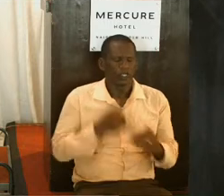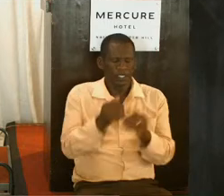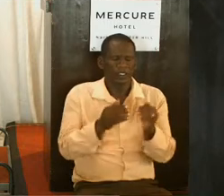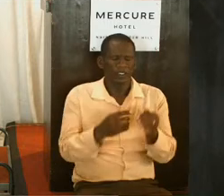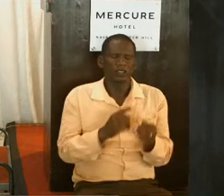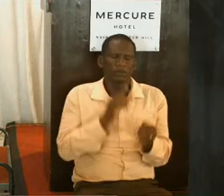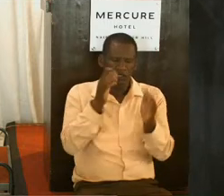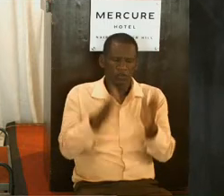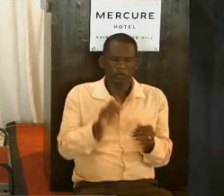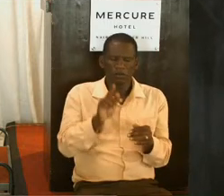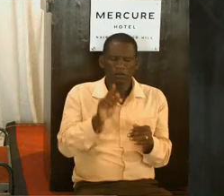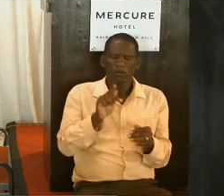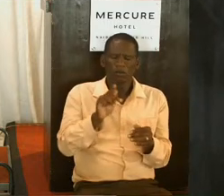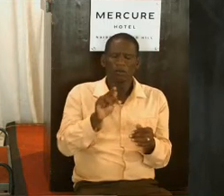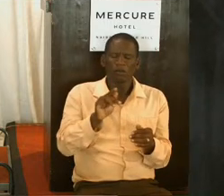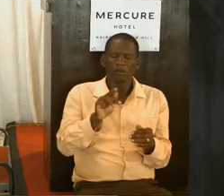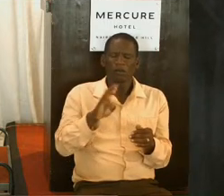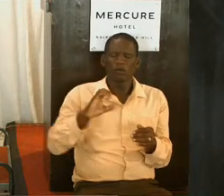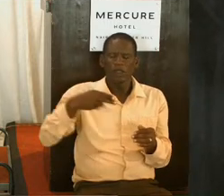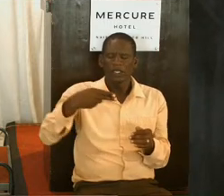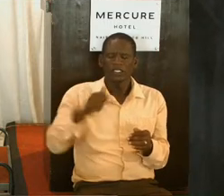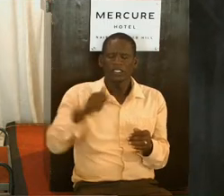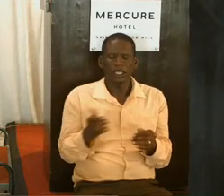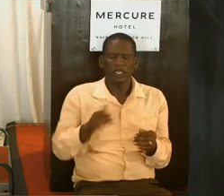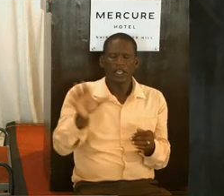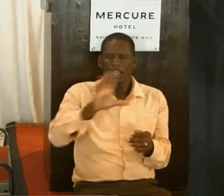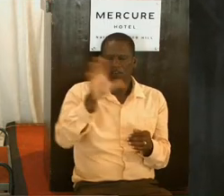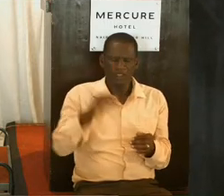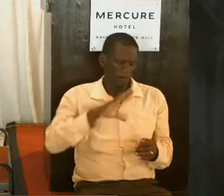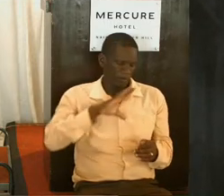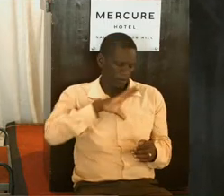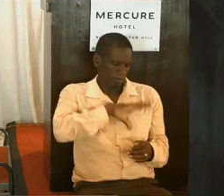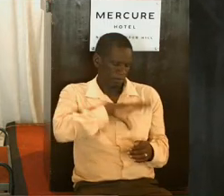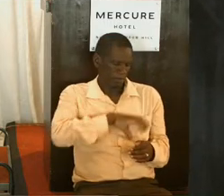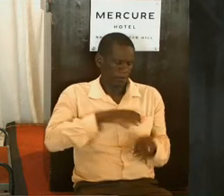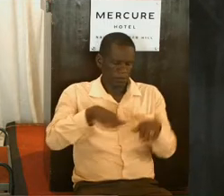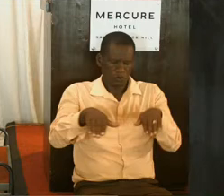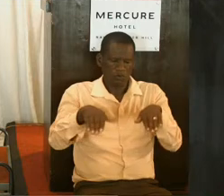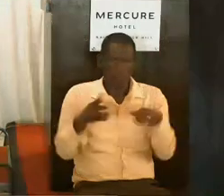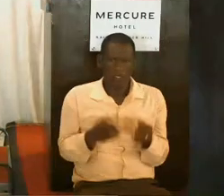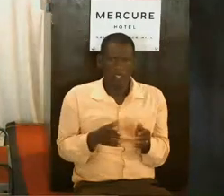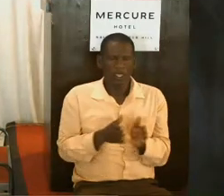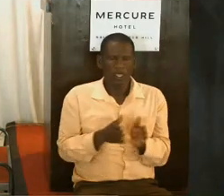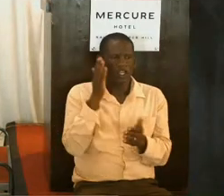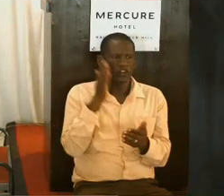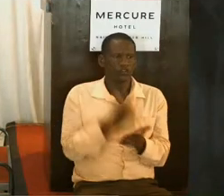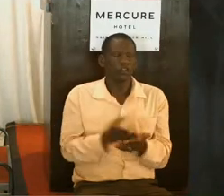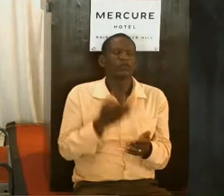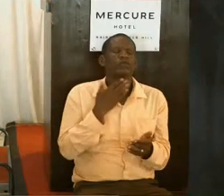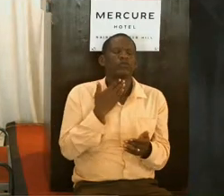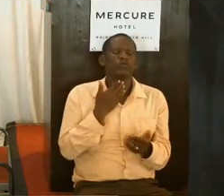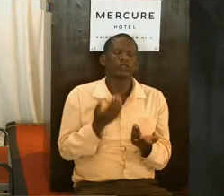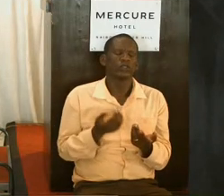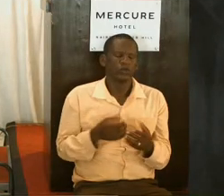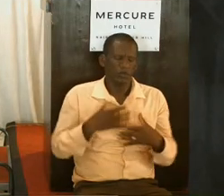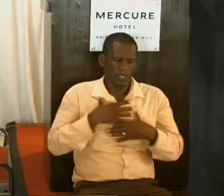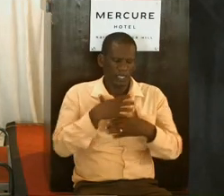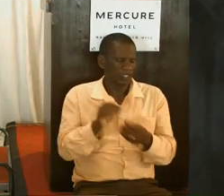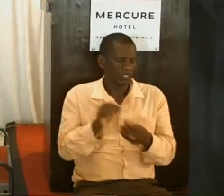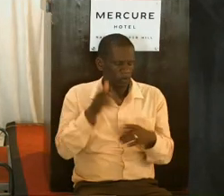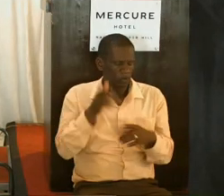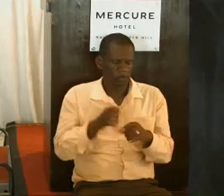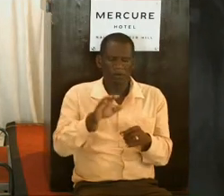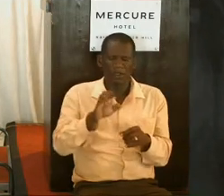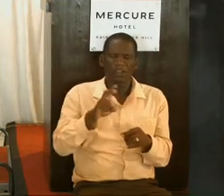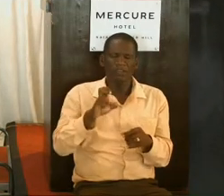speaker from kwacha Africa and that is Evans Casino he's been very patient we take and we really want to um we're interested to hear